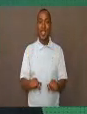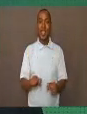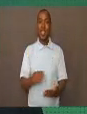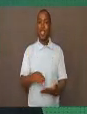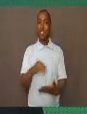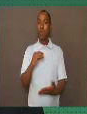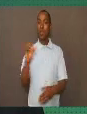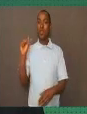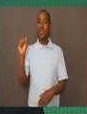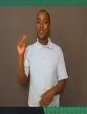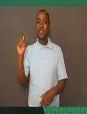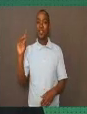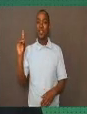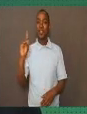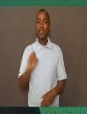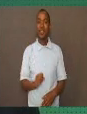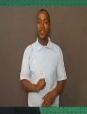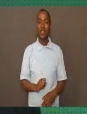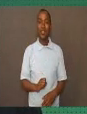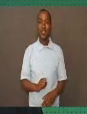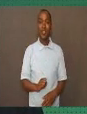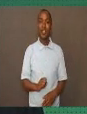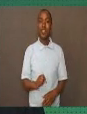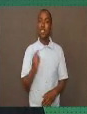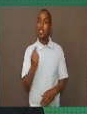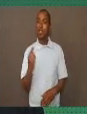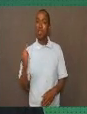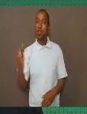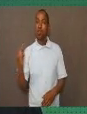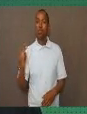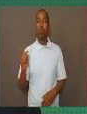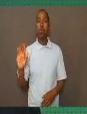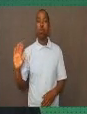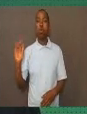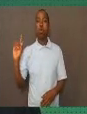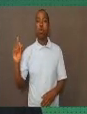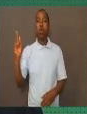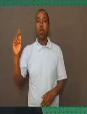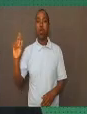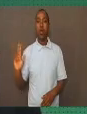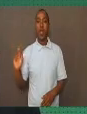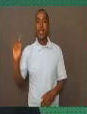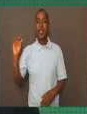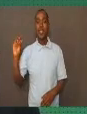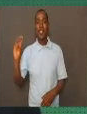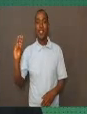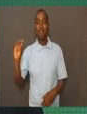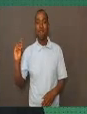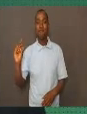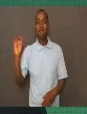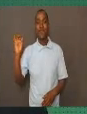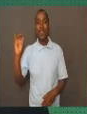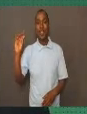about STDs, specifically gonorrhea, syphilis,